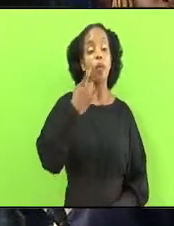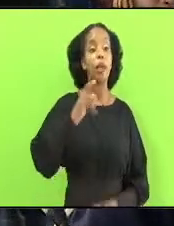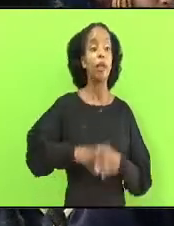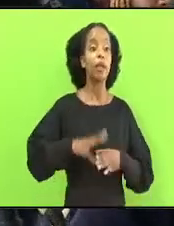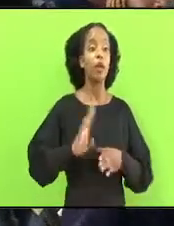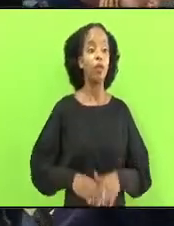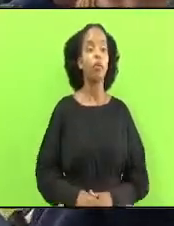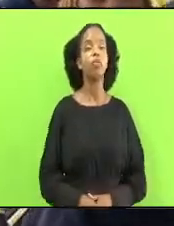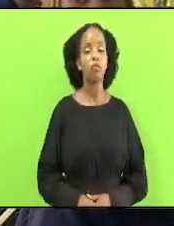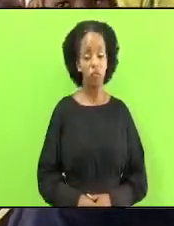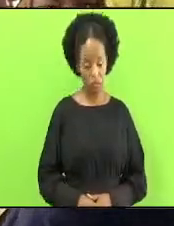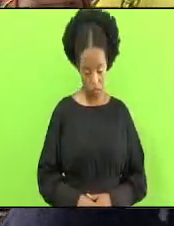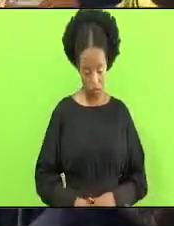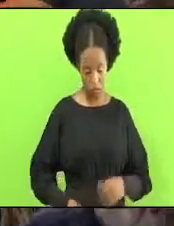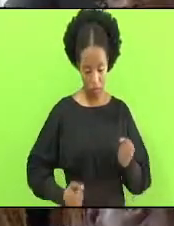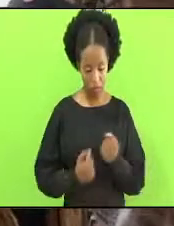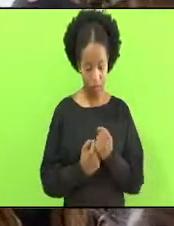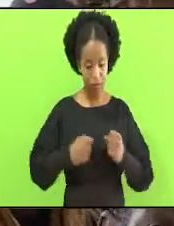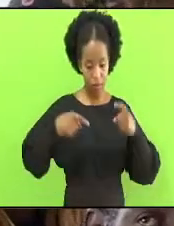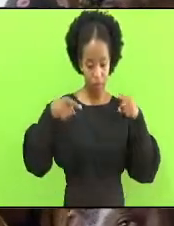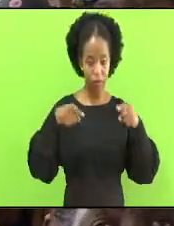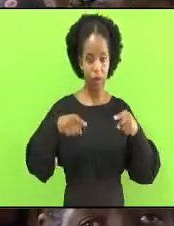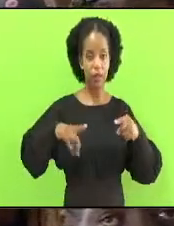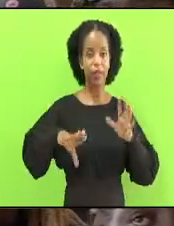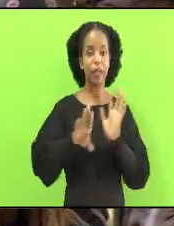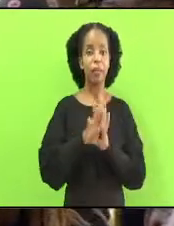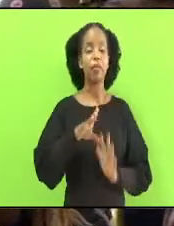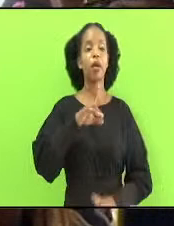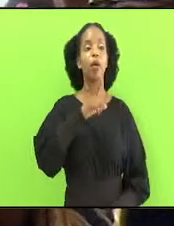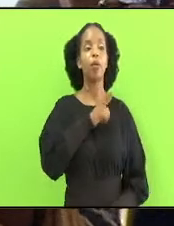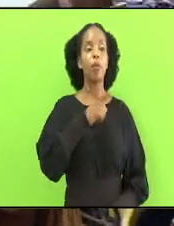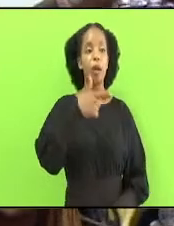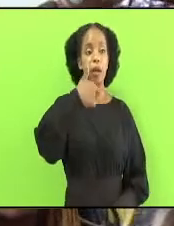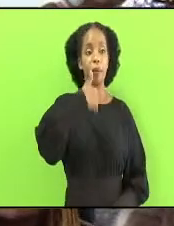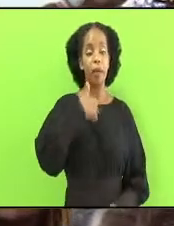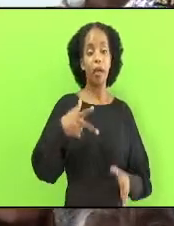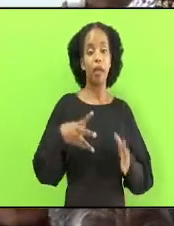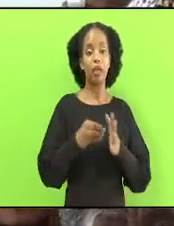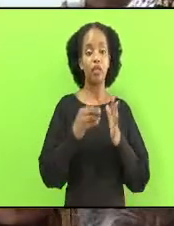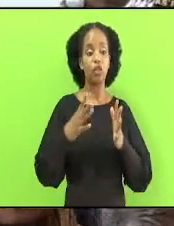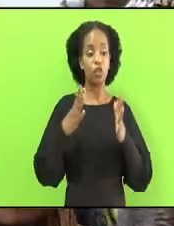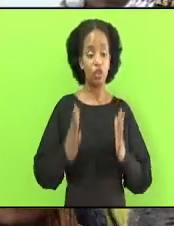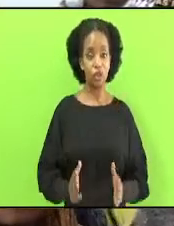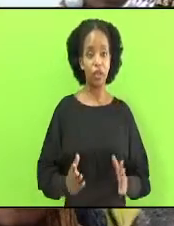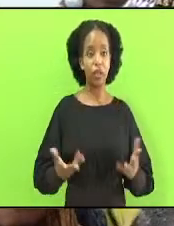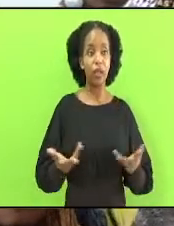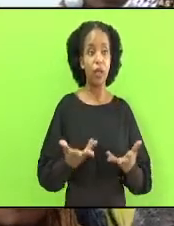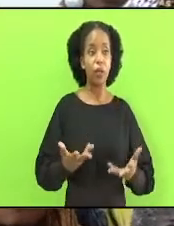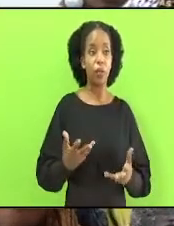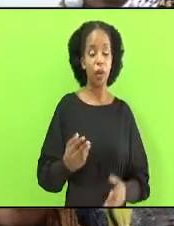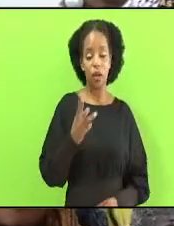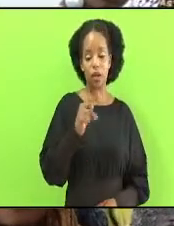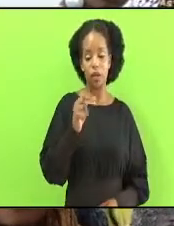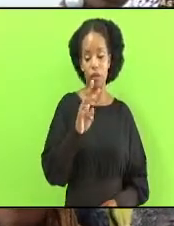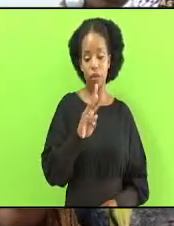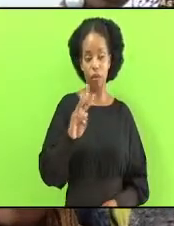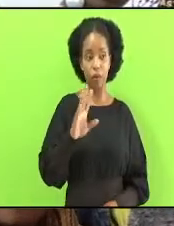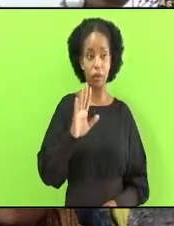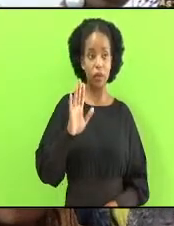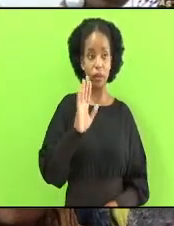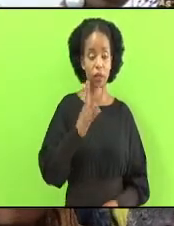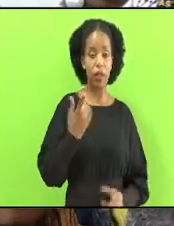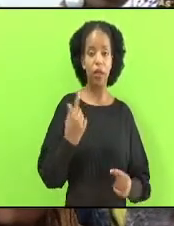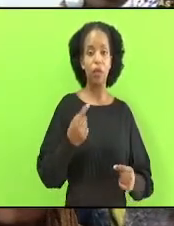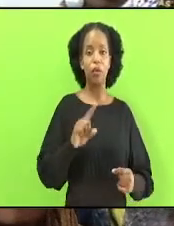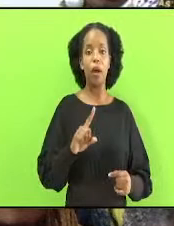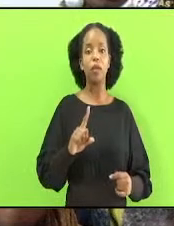is because I am a student under NUFPA, Northwest Umbrella Fire Protection Association.